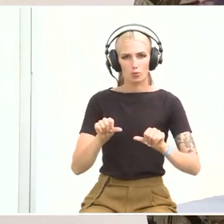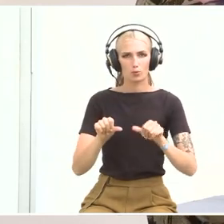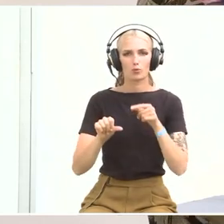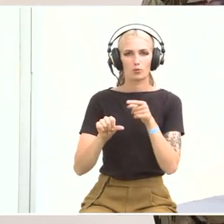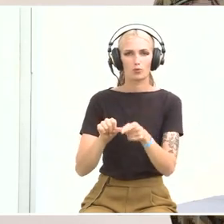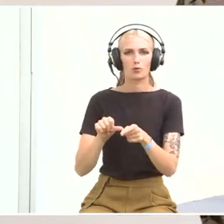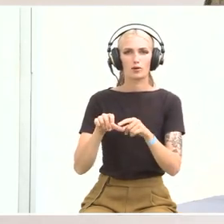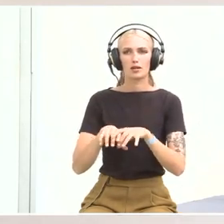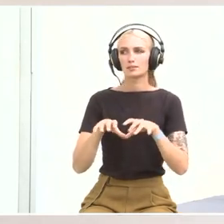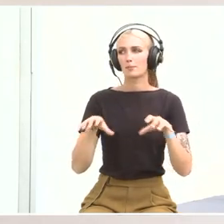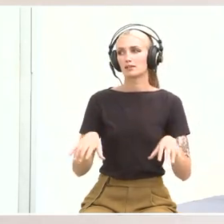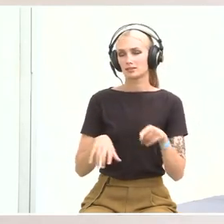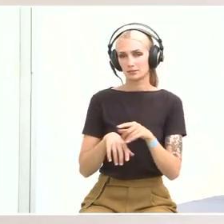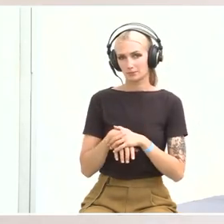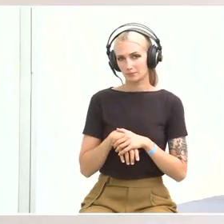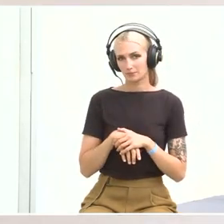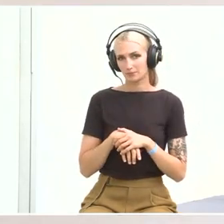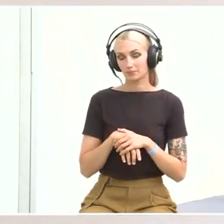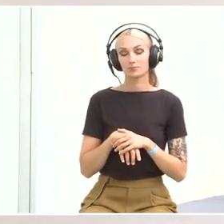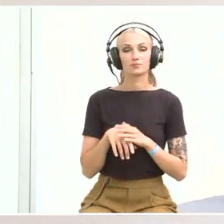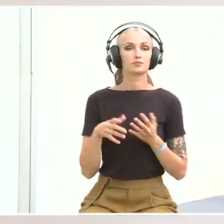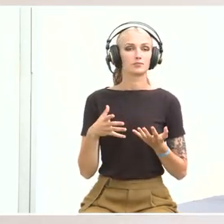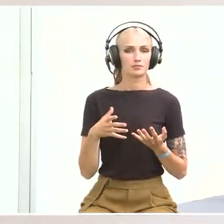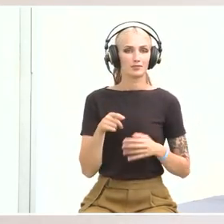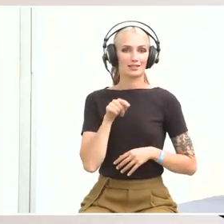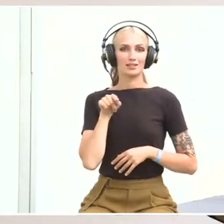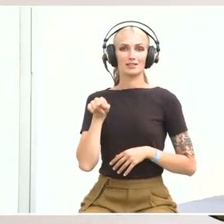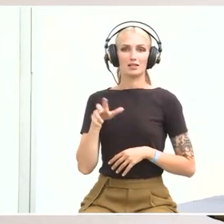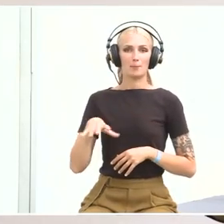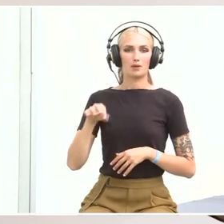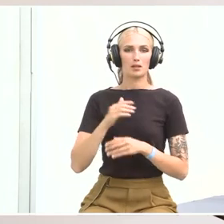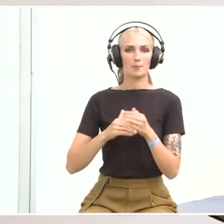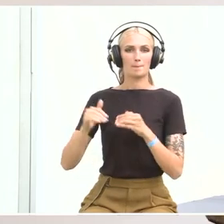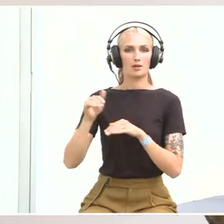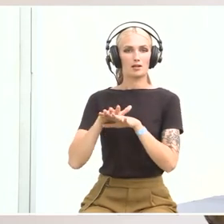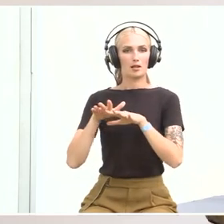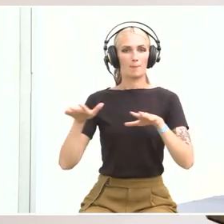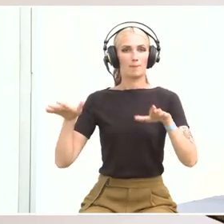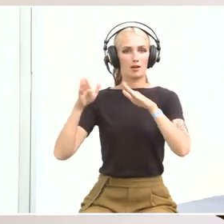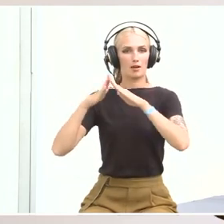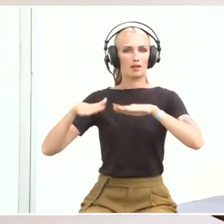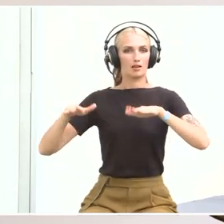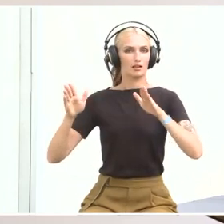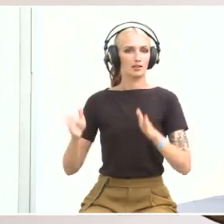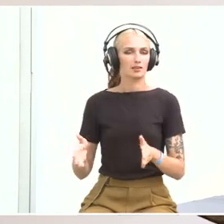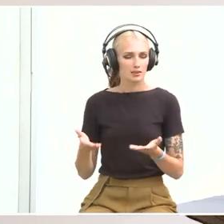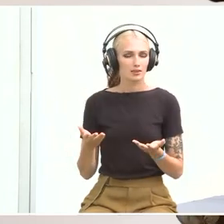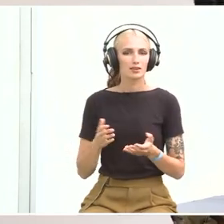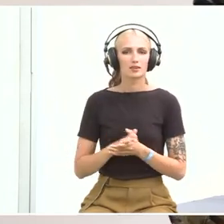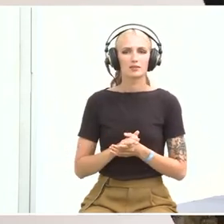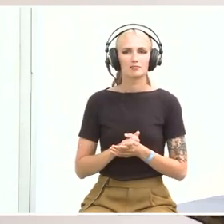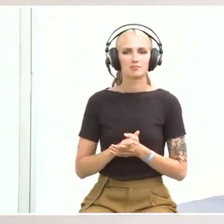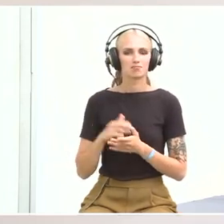Estonia. This is our Nordic and Norden tent for all of